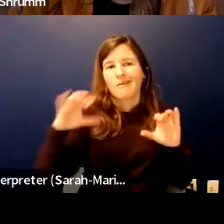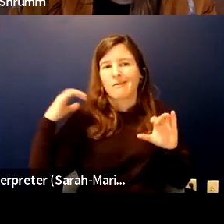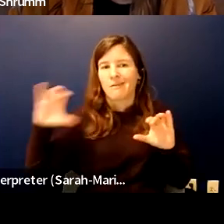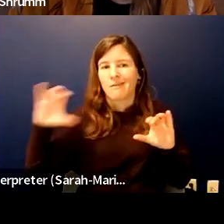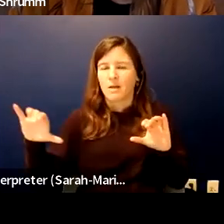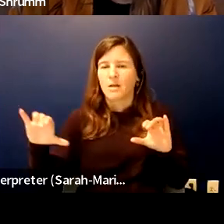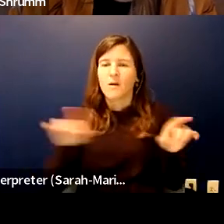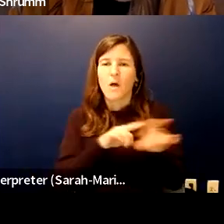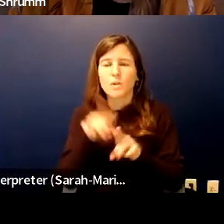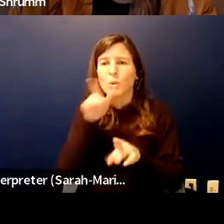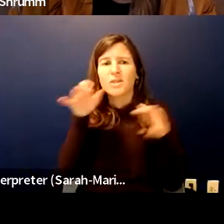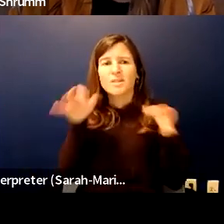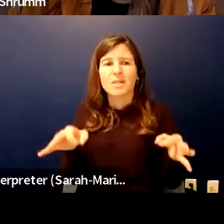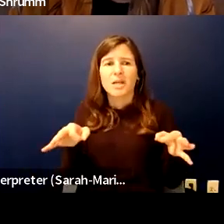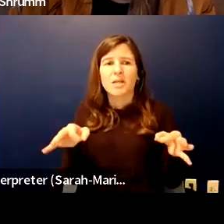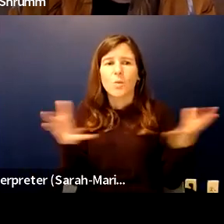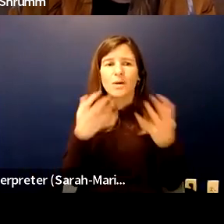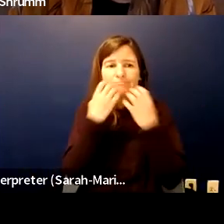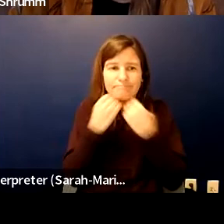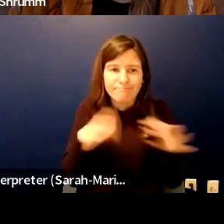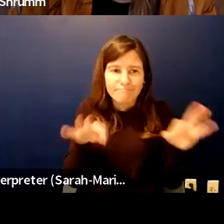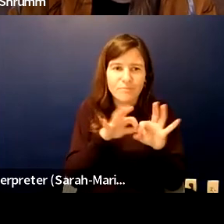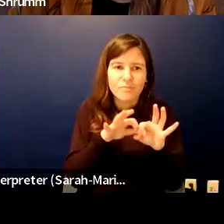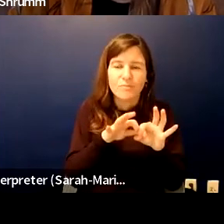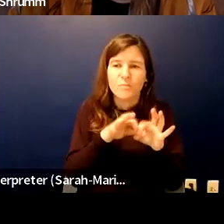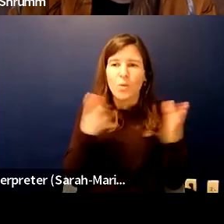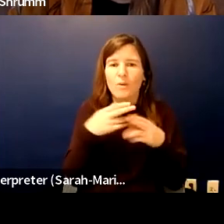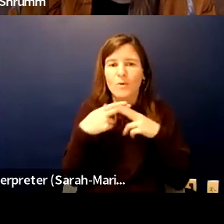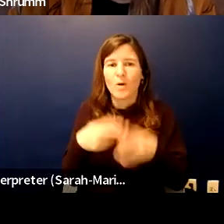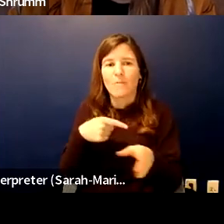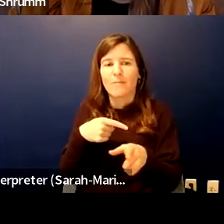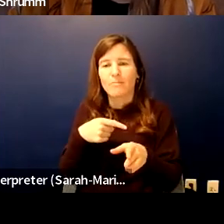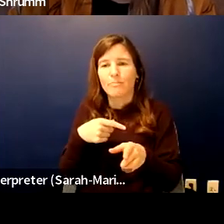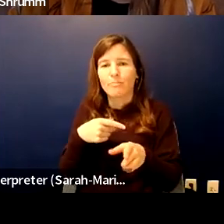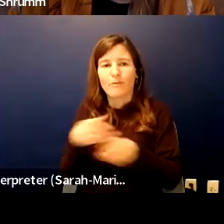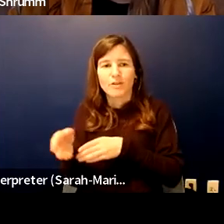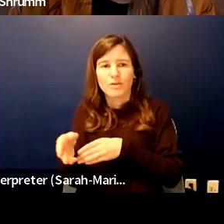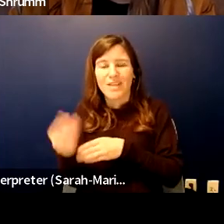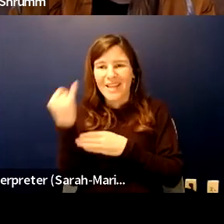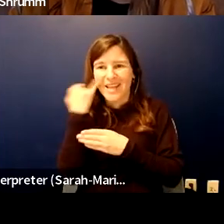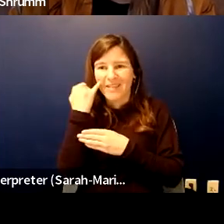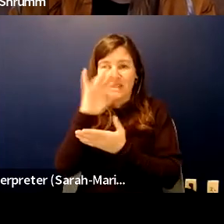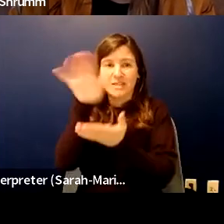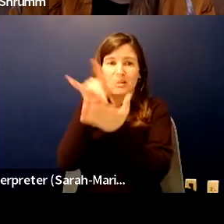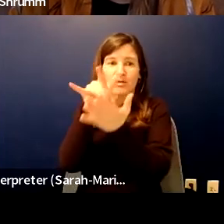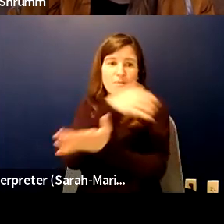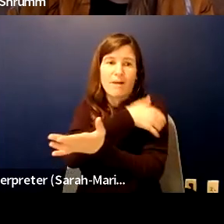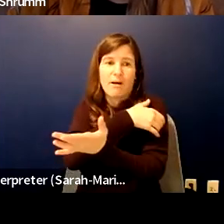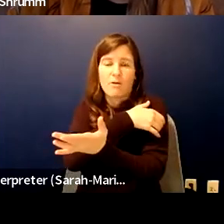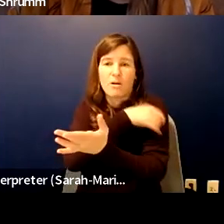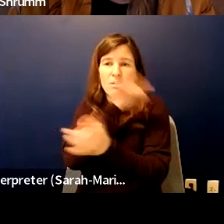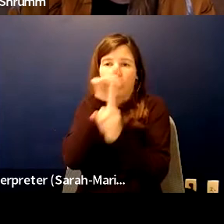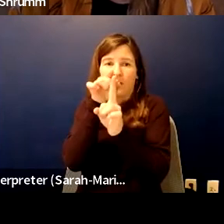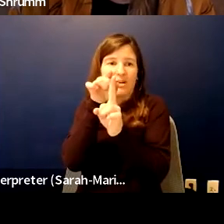professional, and if we kind of, if things are a bit decentralized, then I think that's really exciting, and it does open things